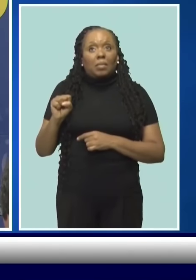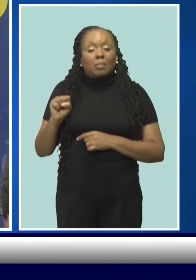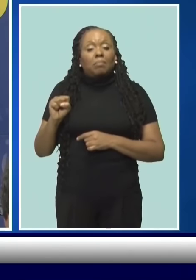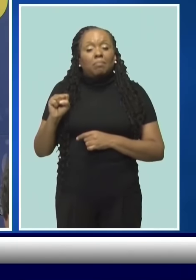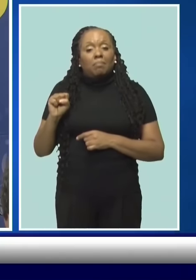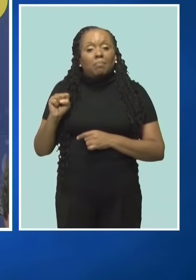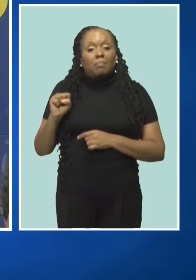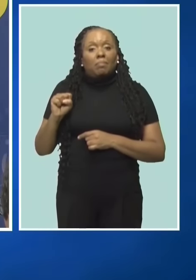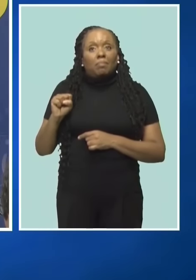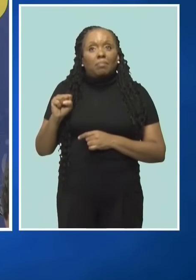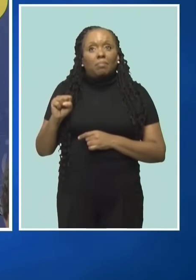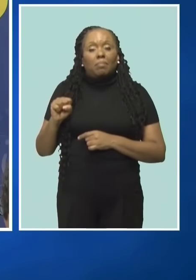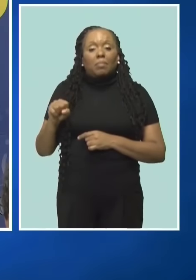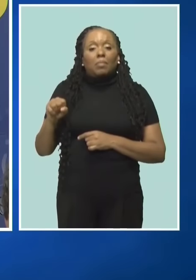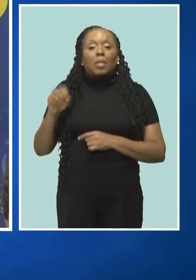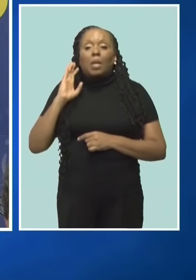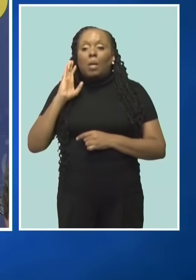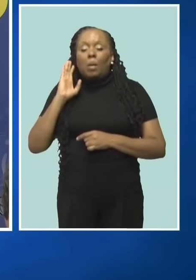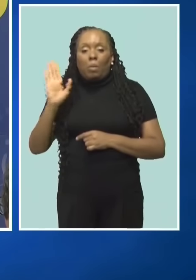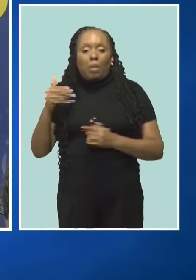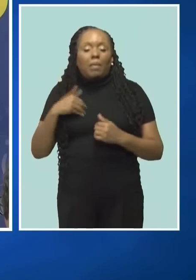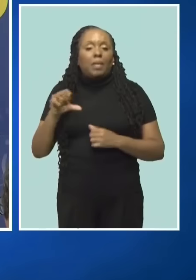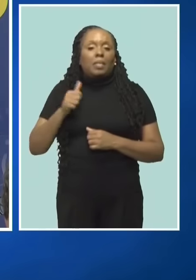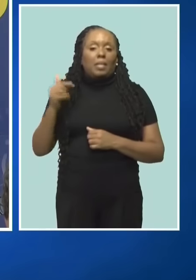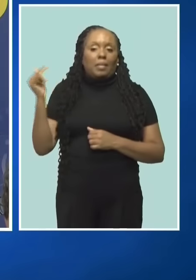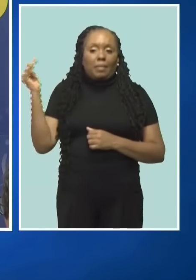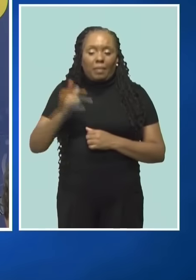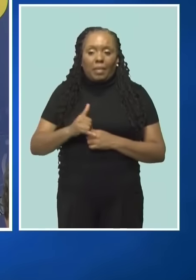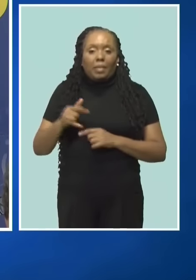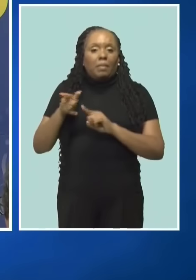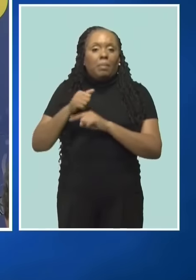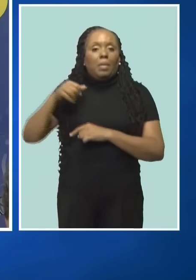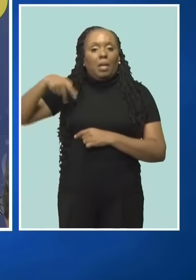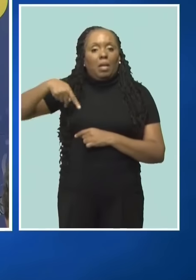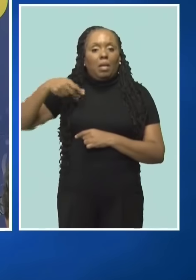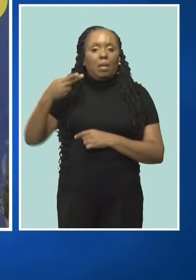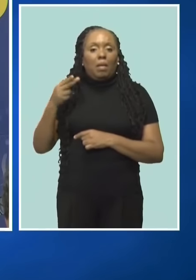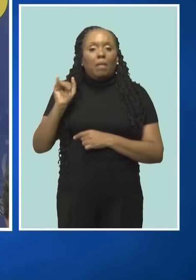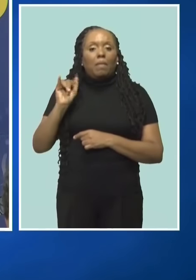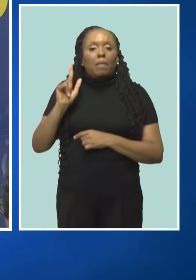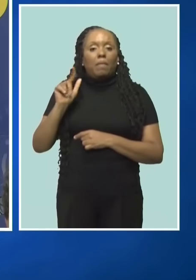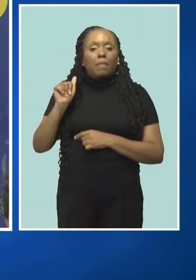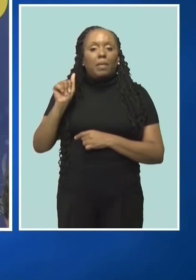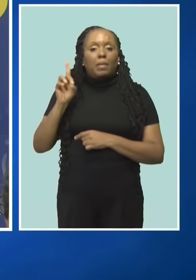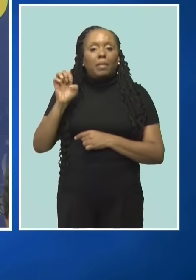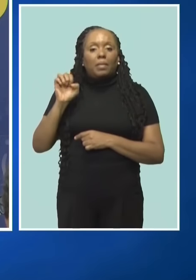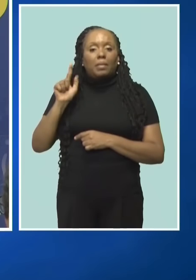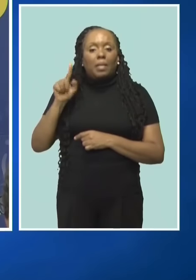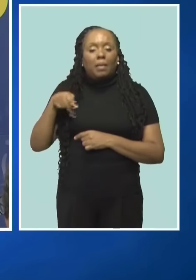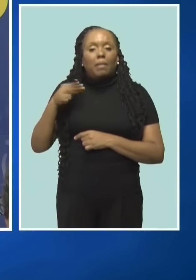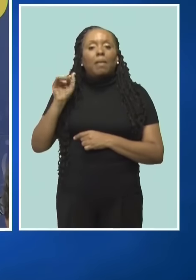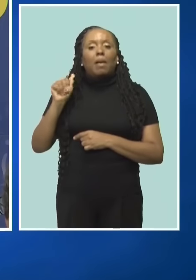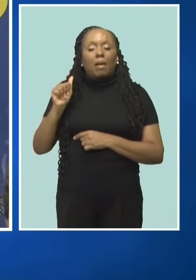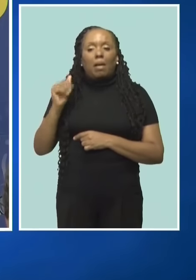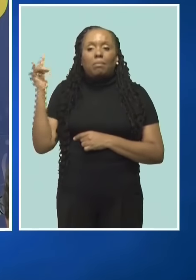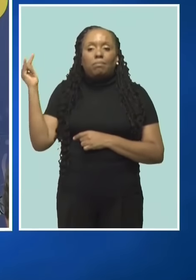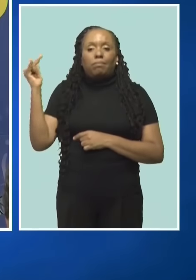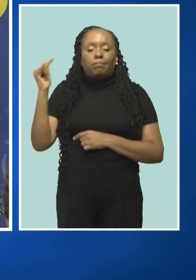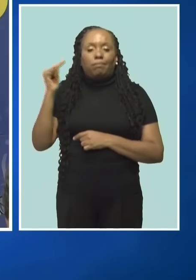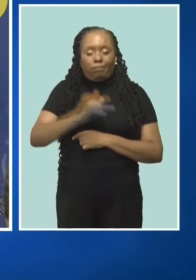the route from Philadelphia, which we expect will add another 3,900 seats flying to Barbados from